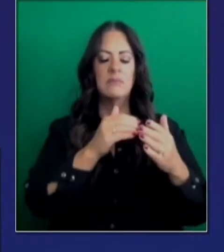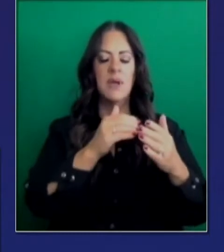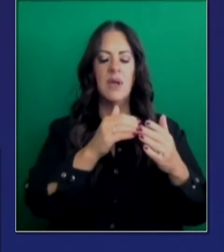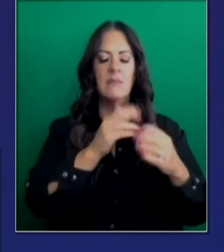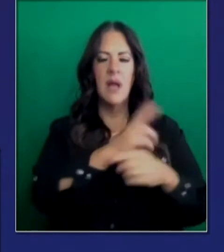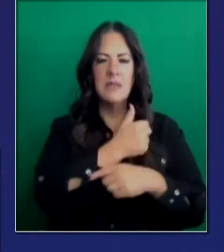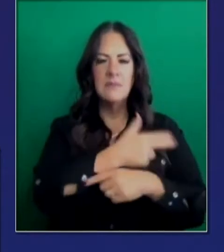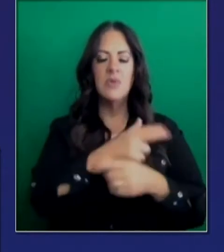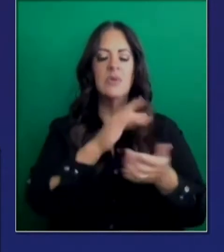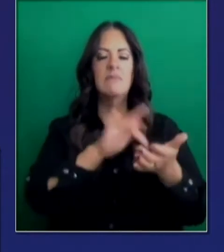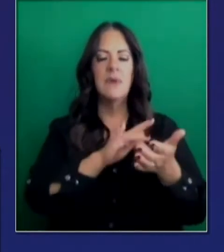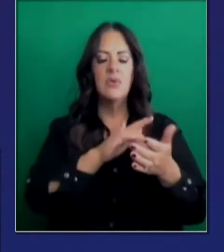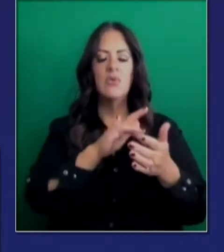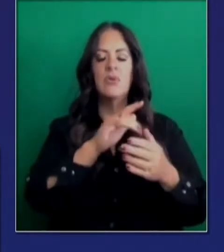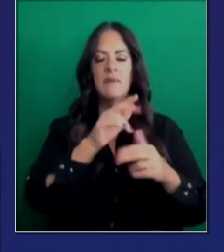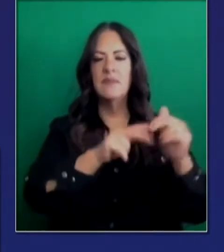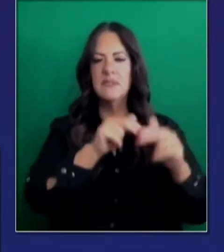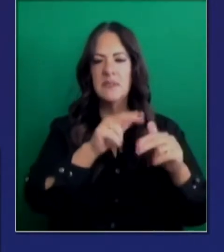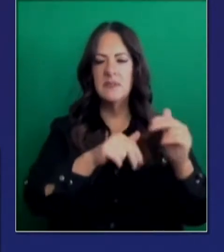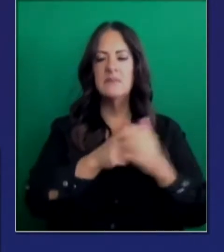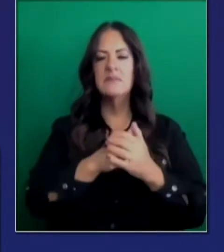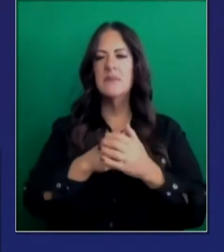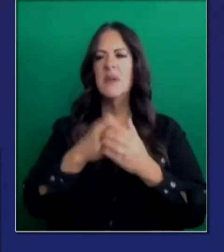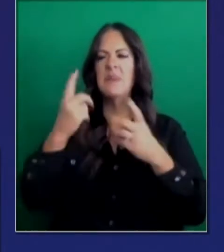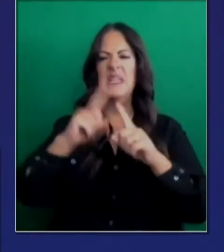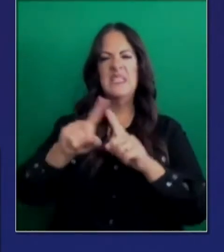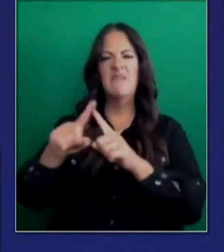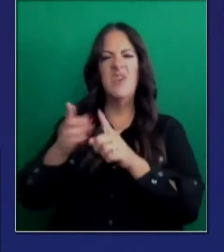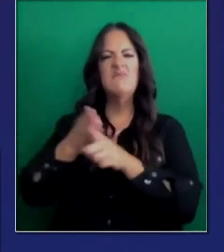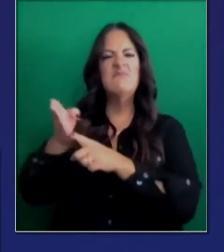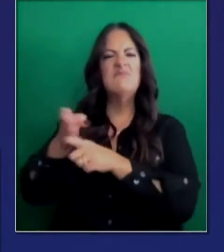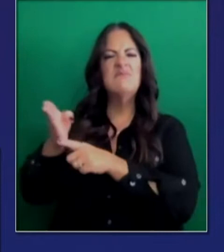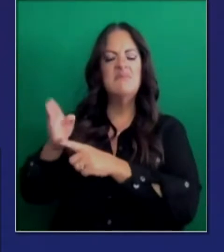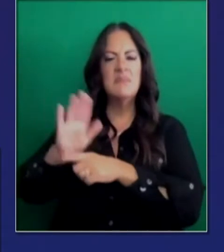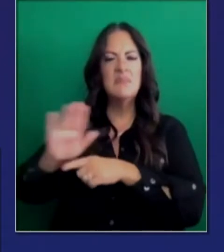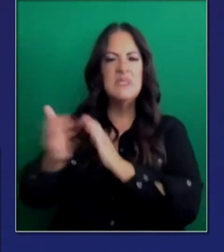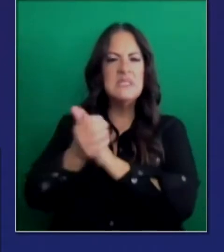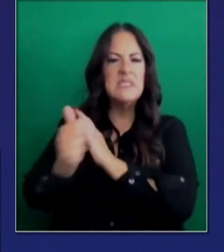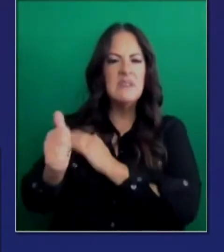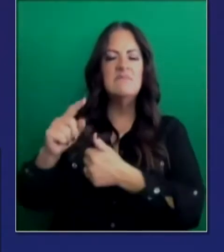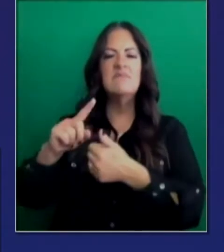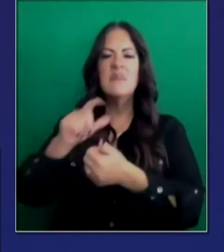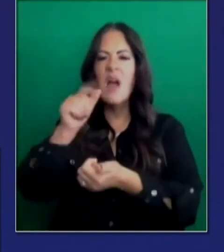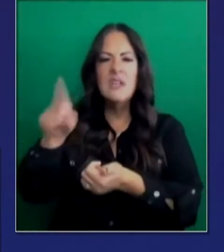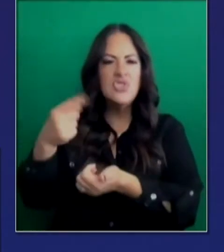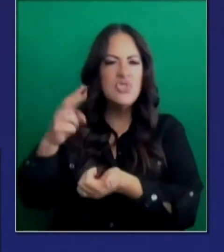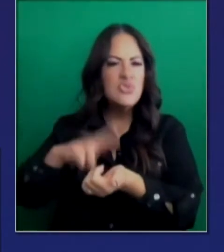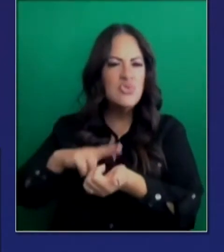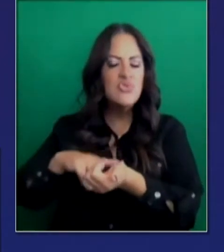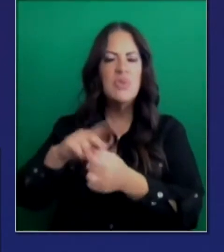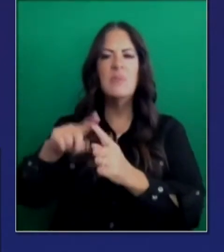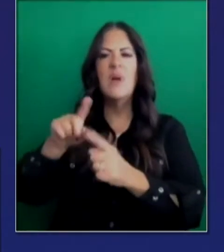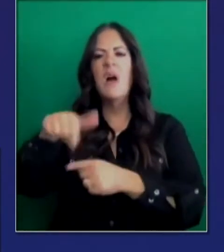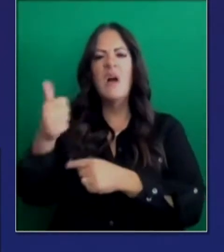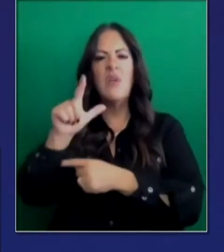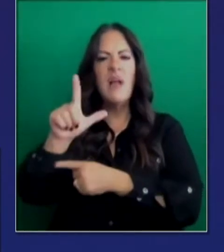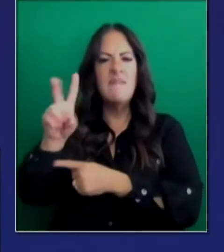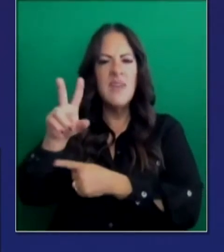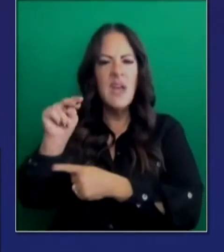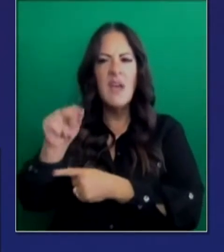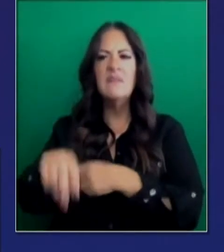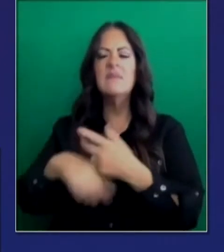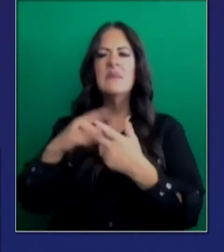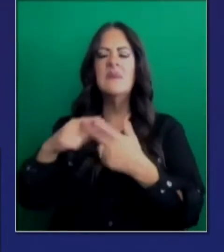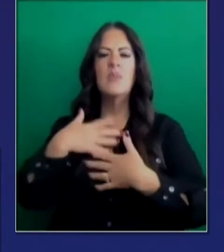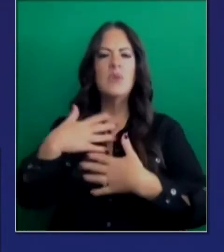specialists, among many other essential workers. Here's an update on those alternative care sites,